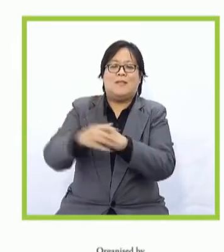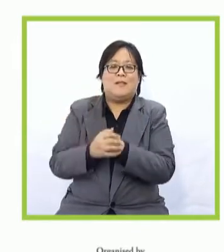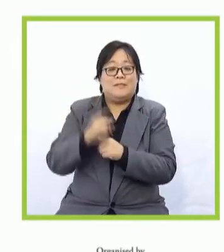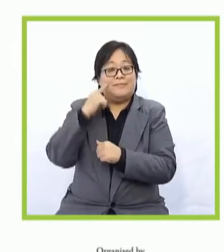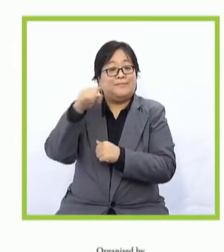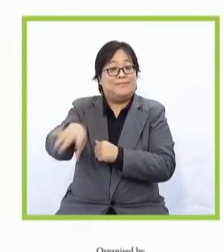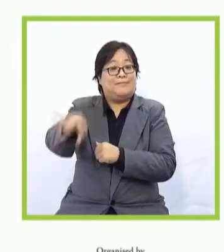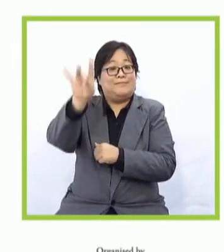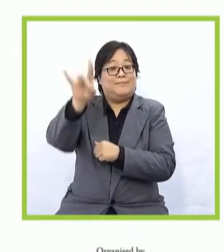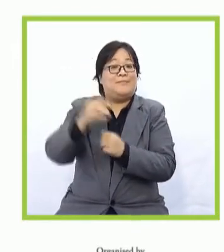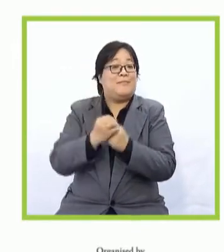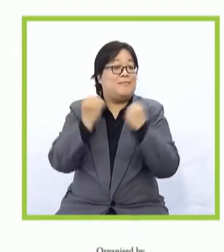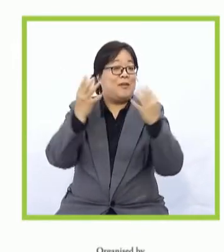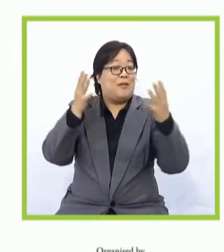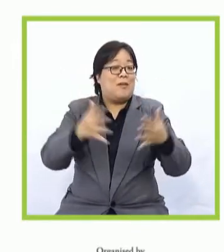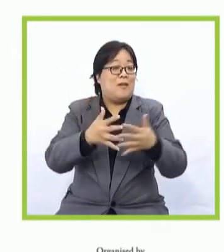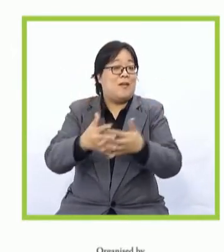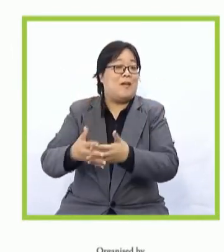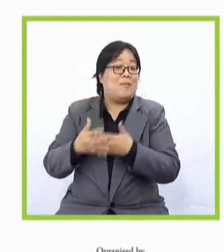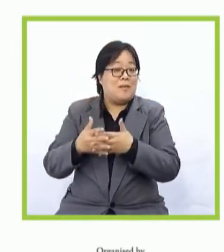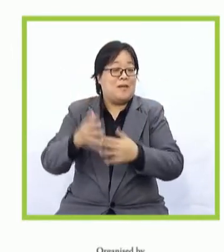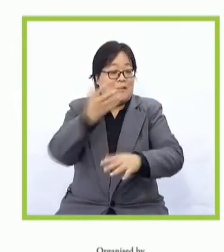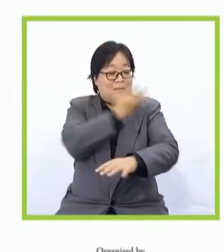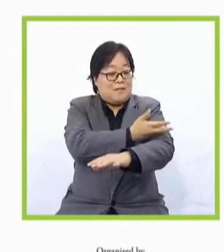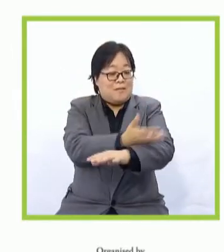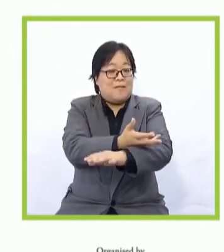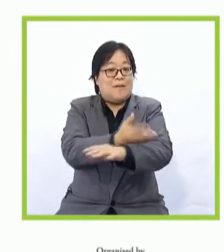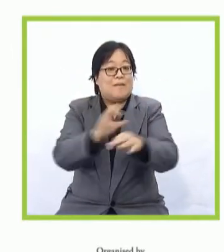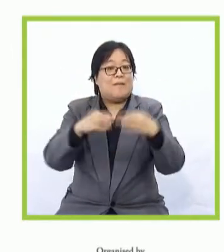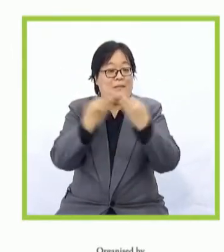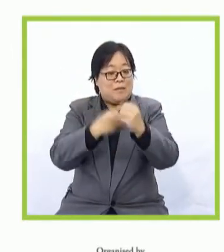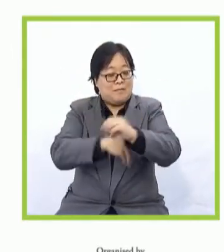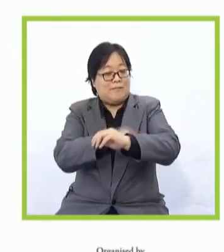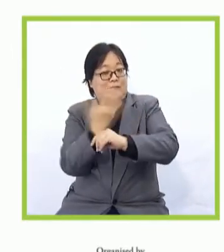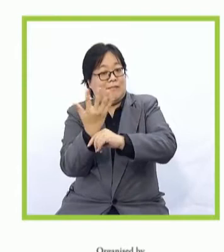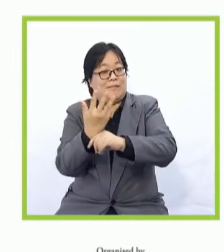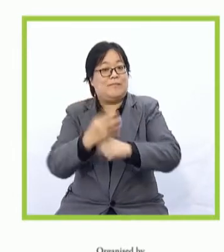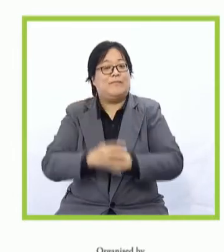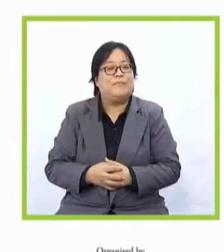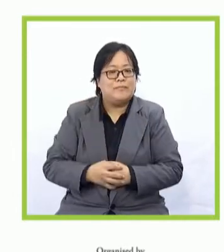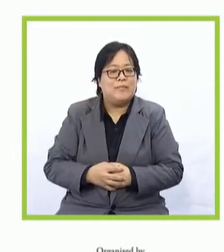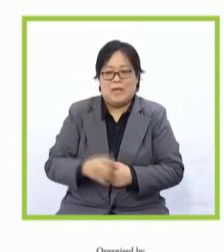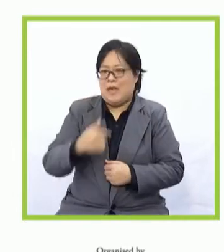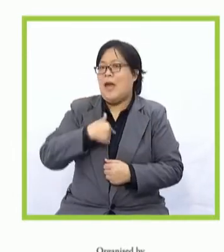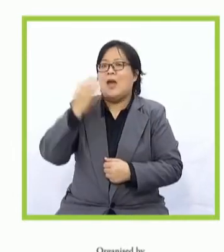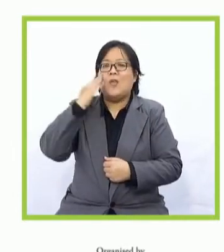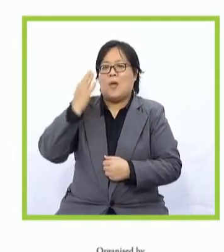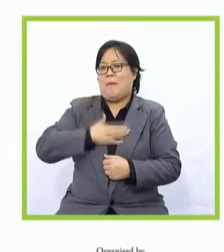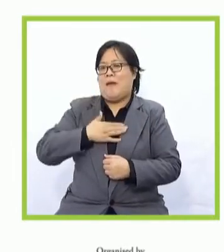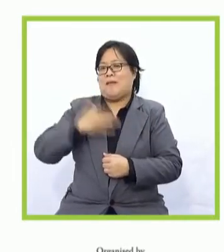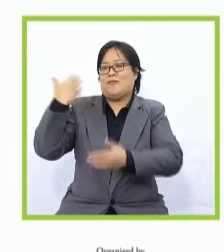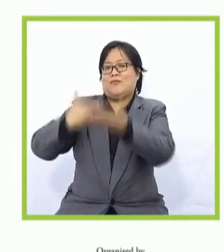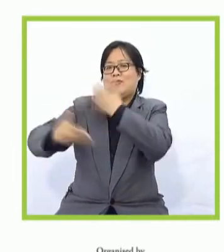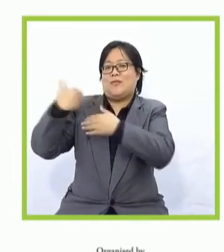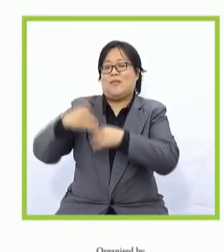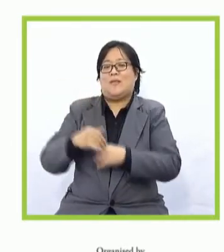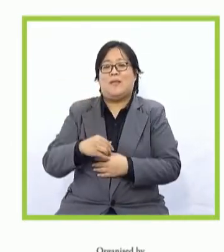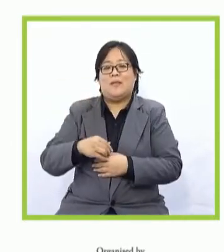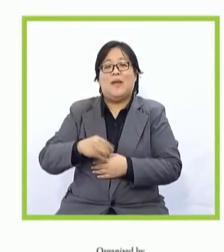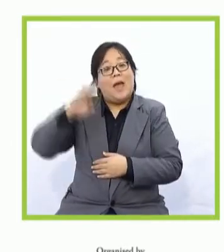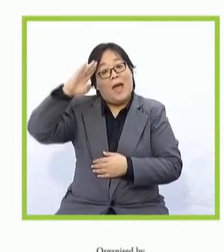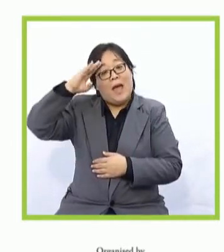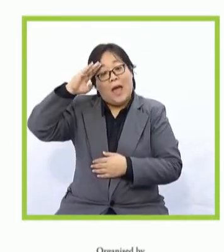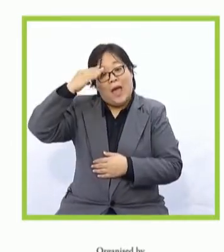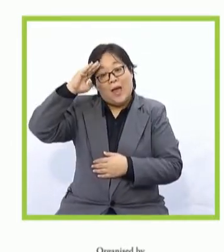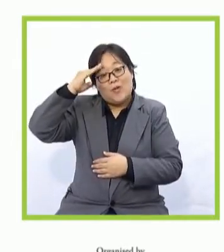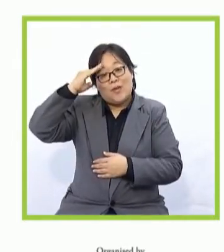across many Americans who were descended from Scandinavians. Now, I know from my own history the Irish story of people